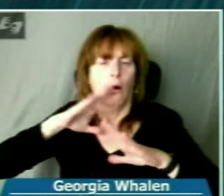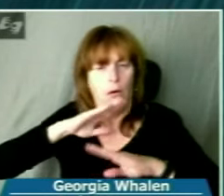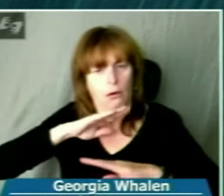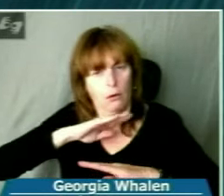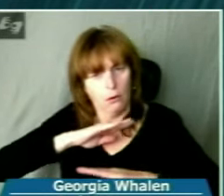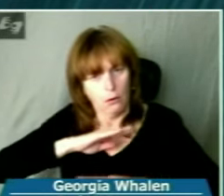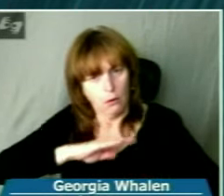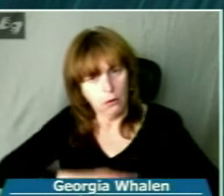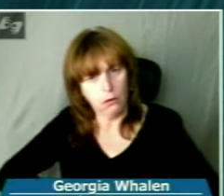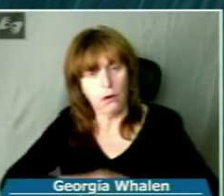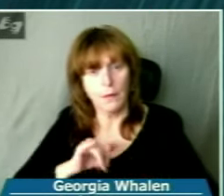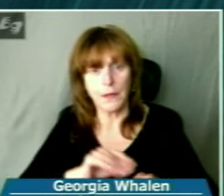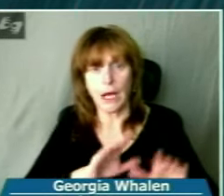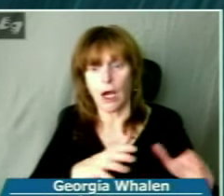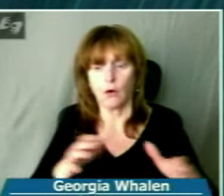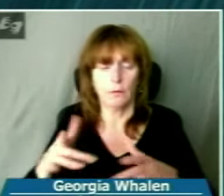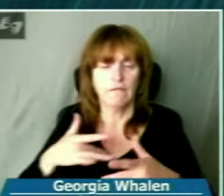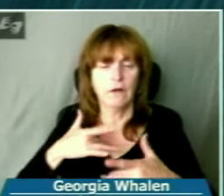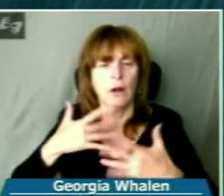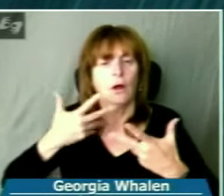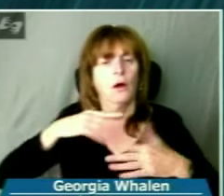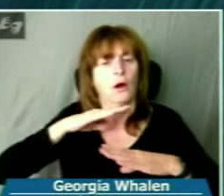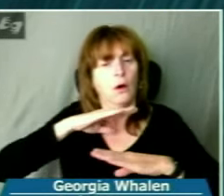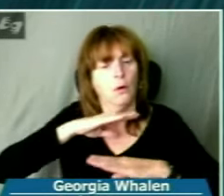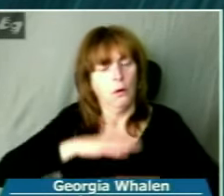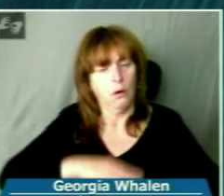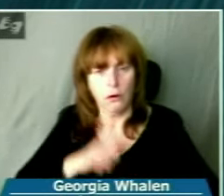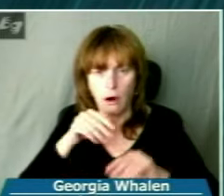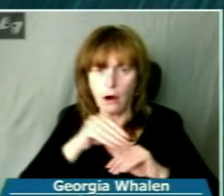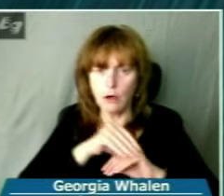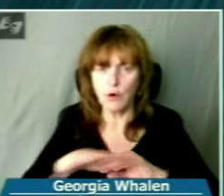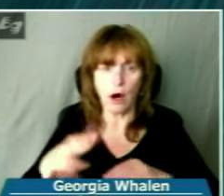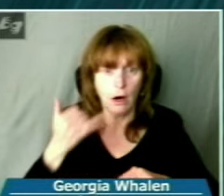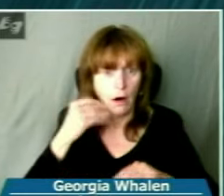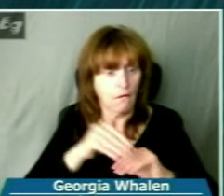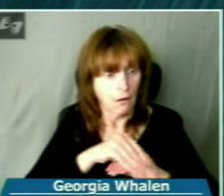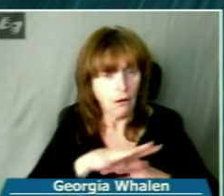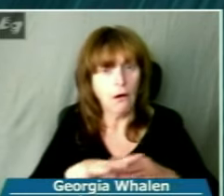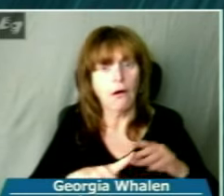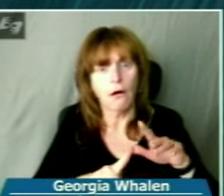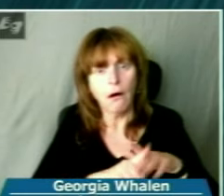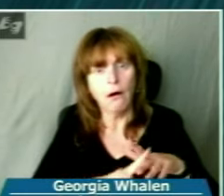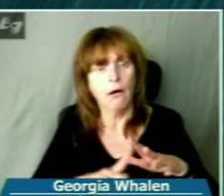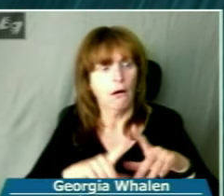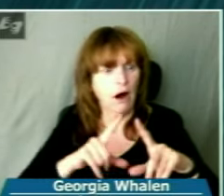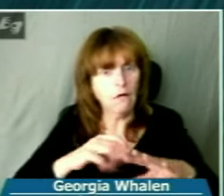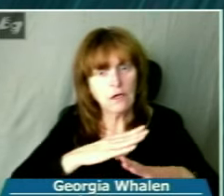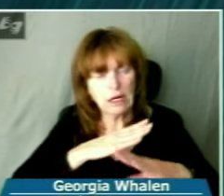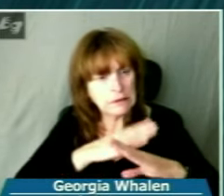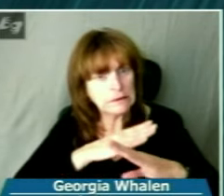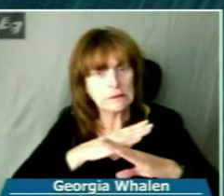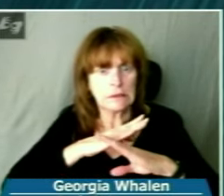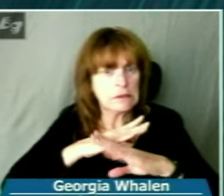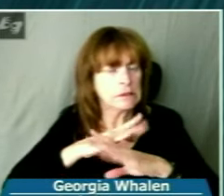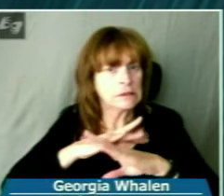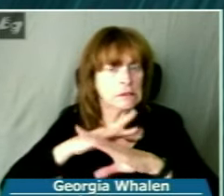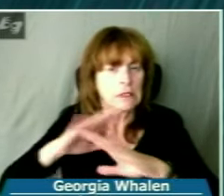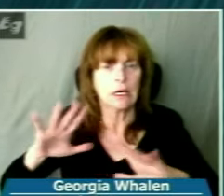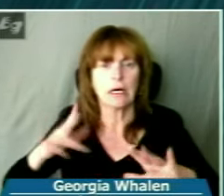have an outbreak and they didn't need to add the additional measures on. It was, of course, very stressful and difficult